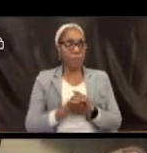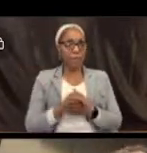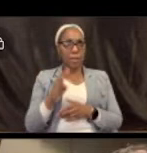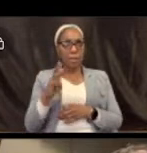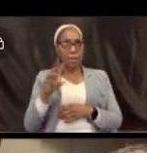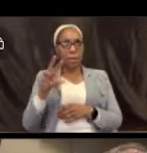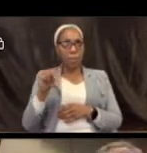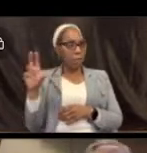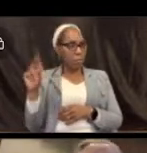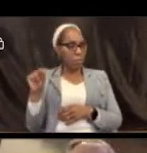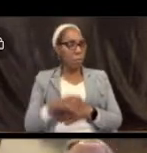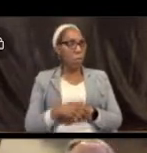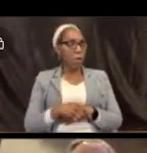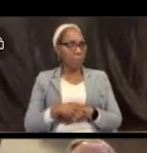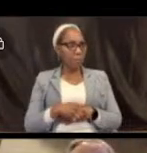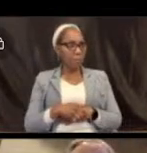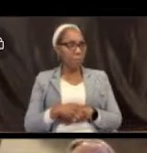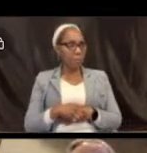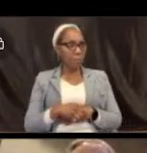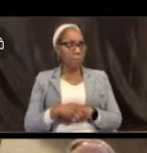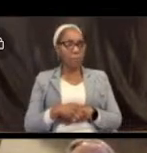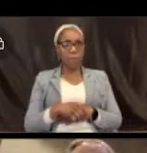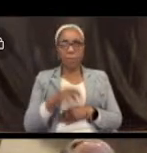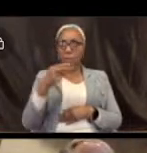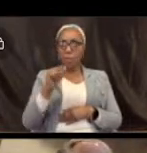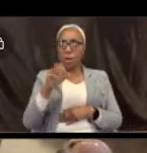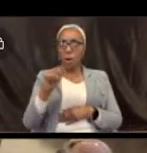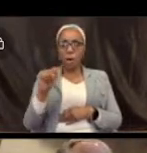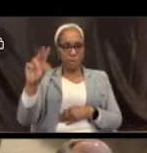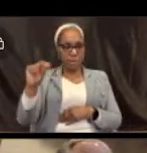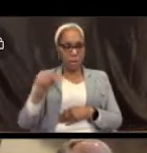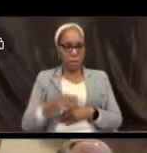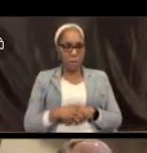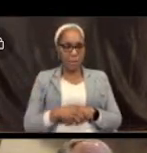Brown, No. Hart, No.